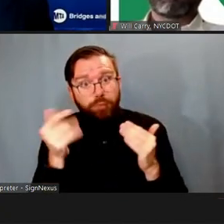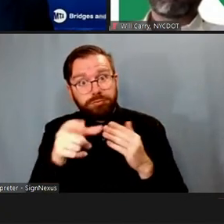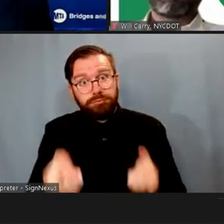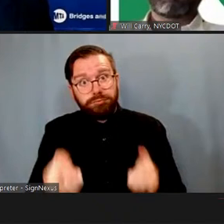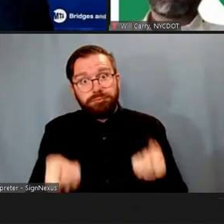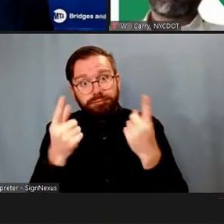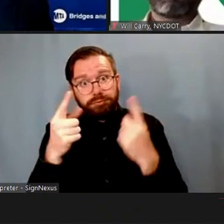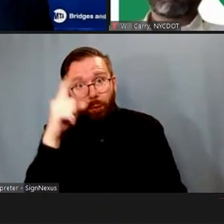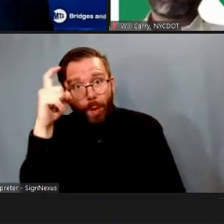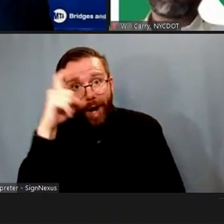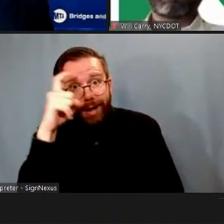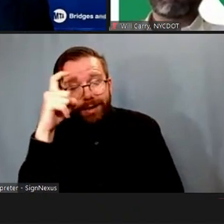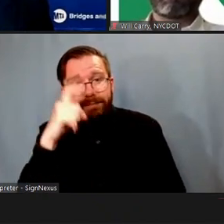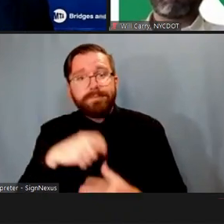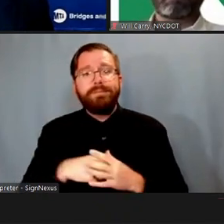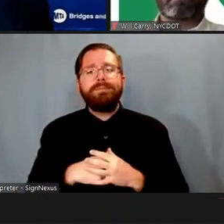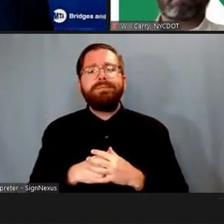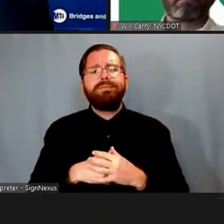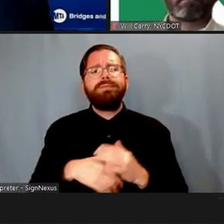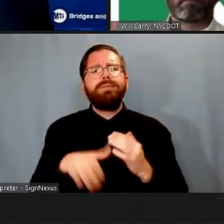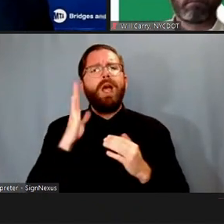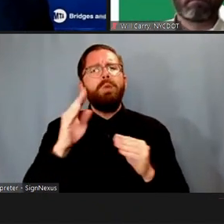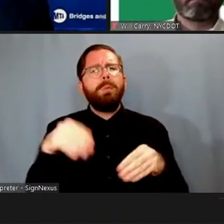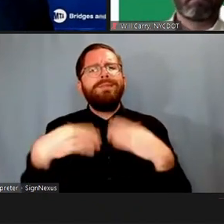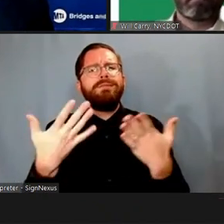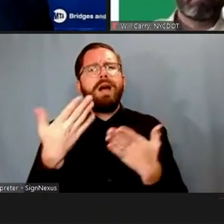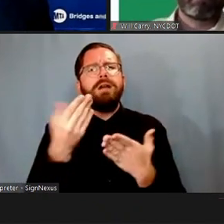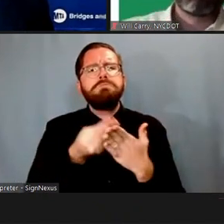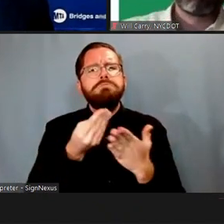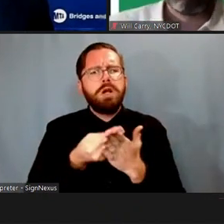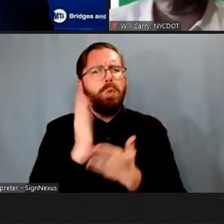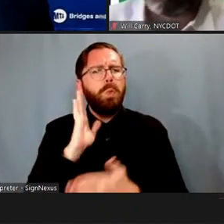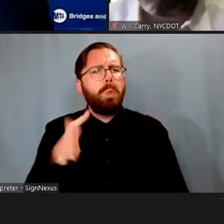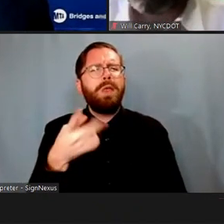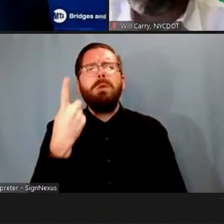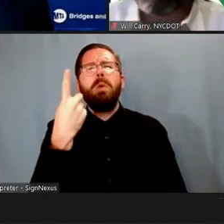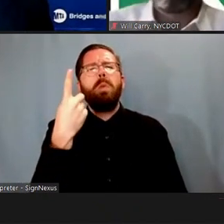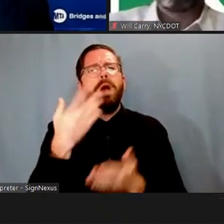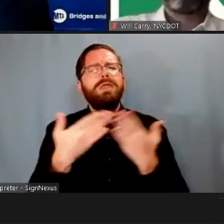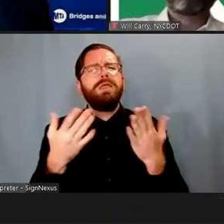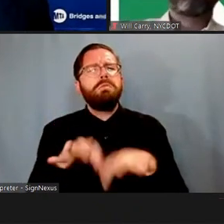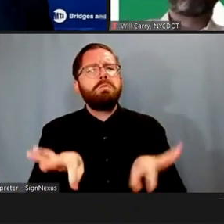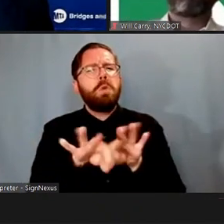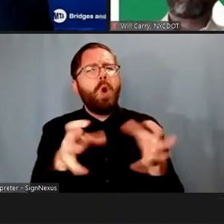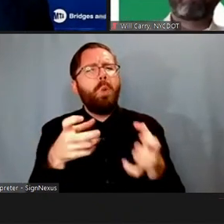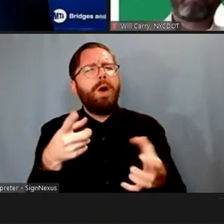i'll give you money for one only one condition i want